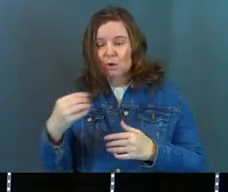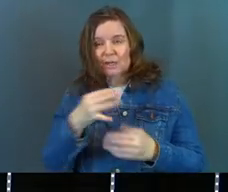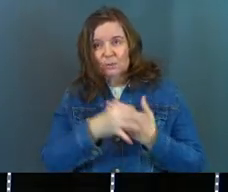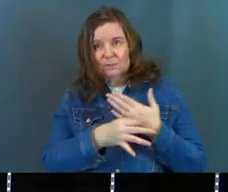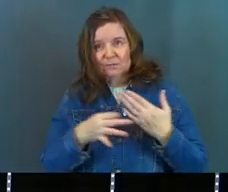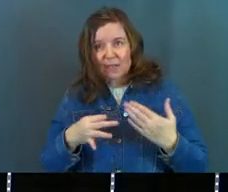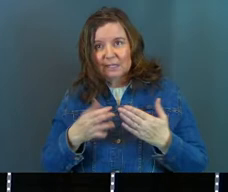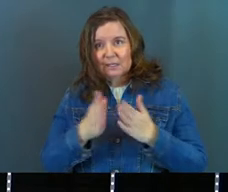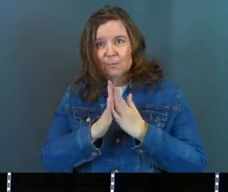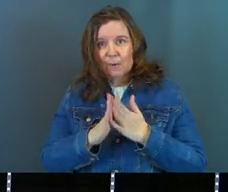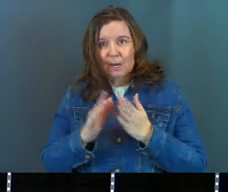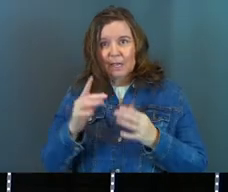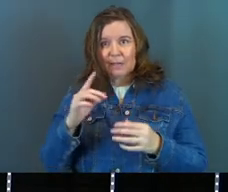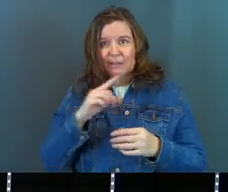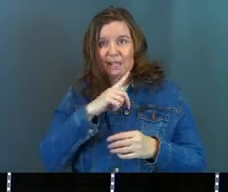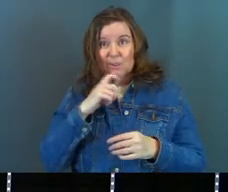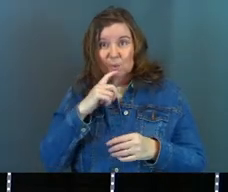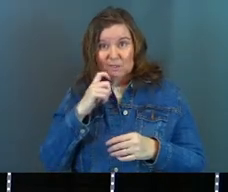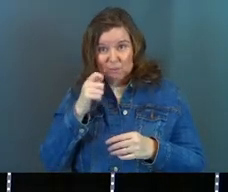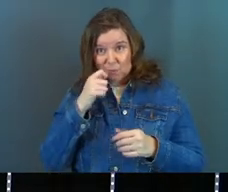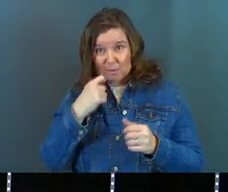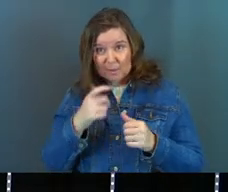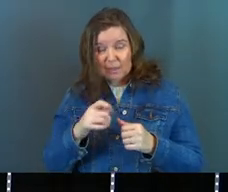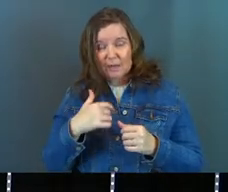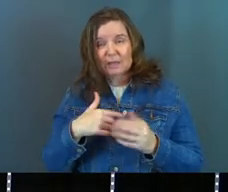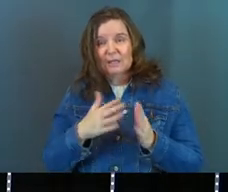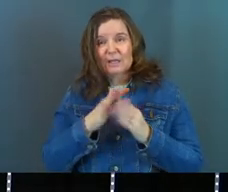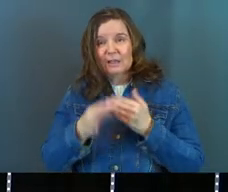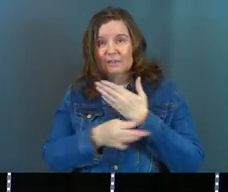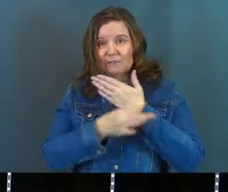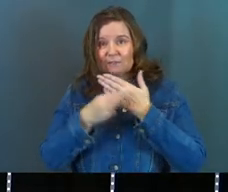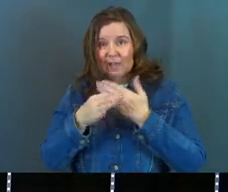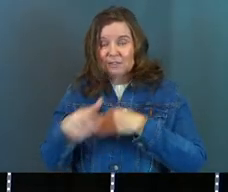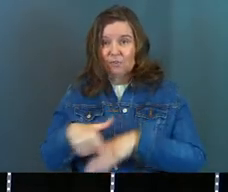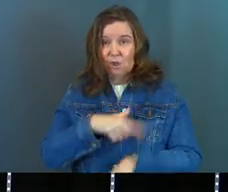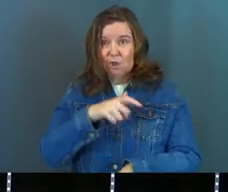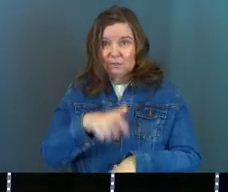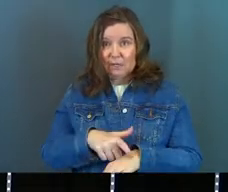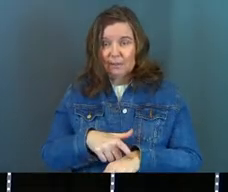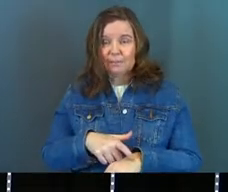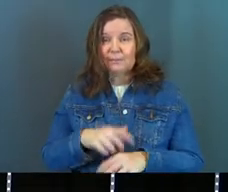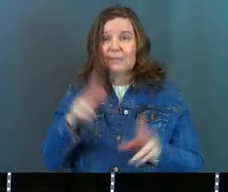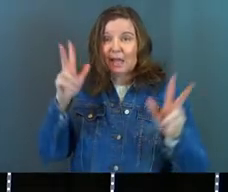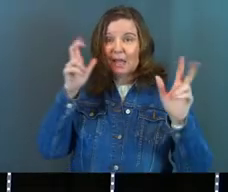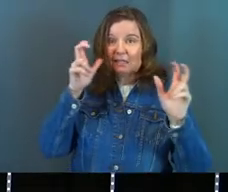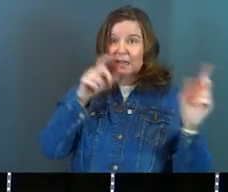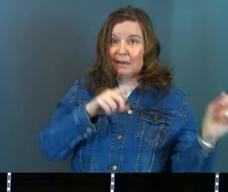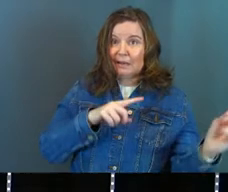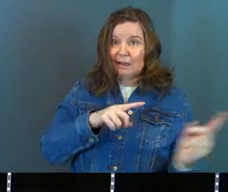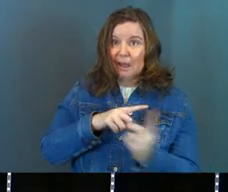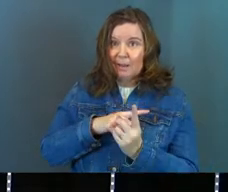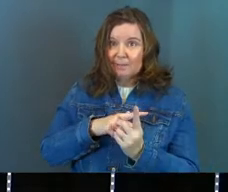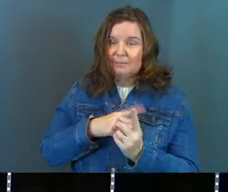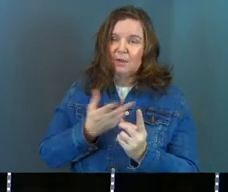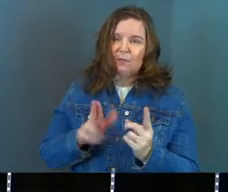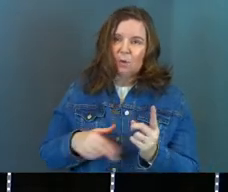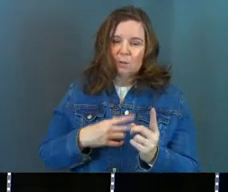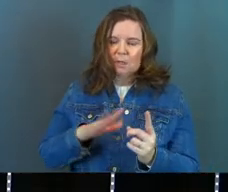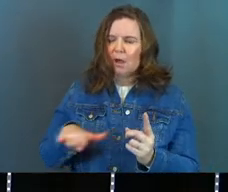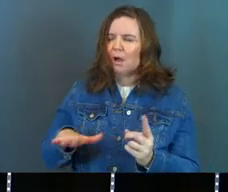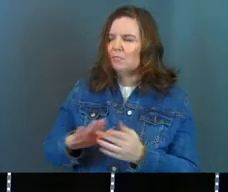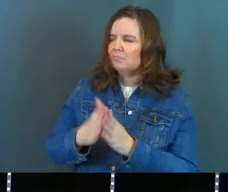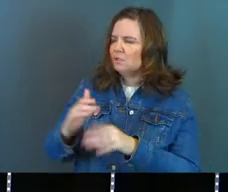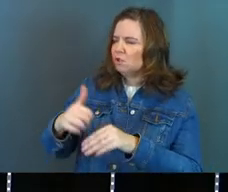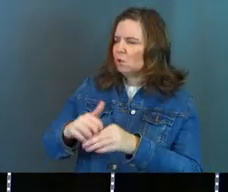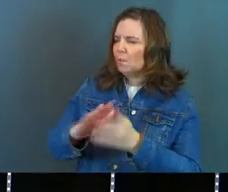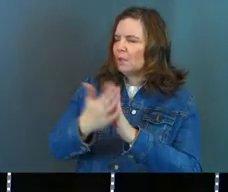was fasting and he was praying in the wilderness. Do you remember that? And he had fasted for a long, long time. And Satan comes to him, of course, and says, why don't you turn